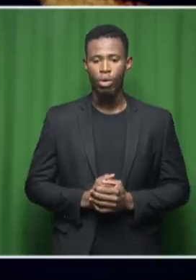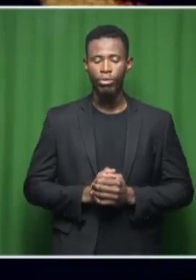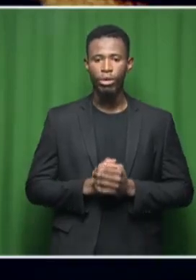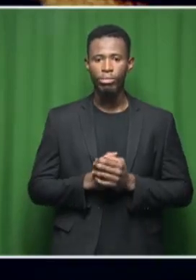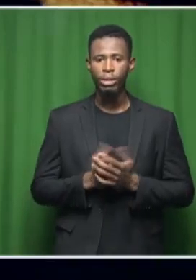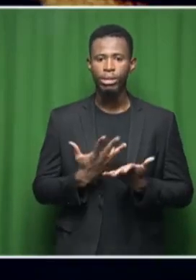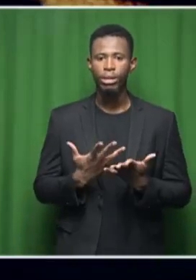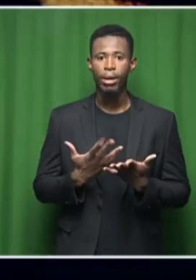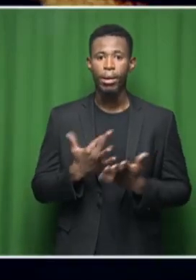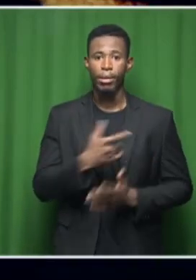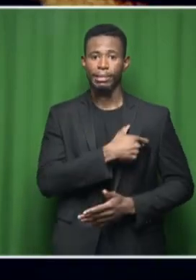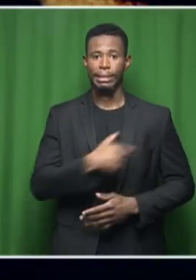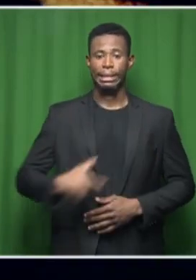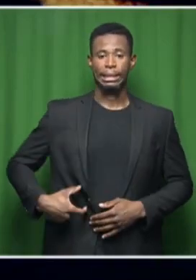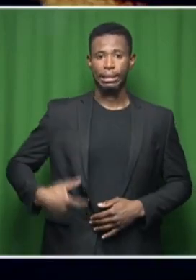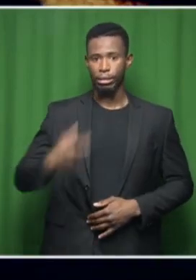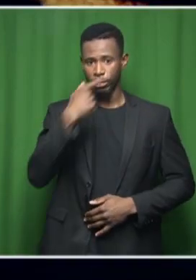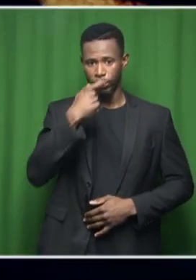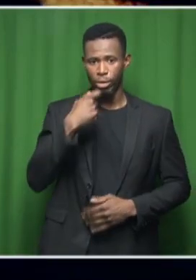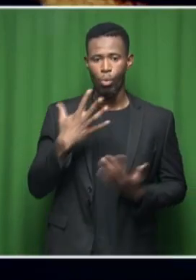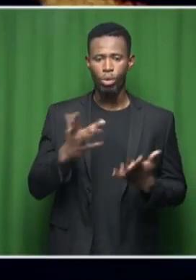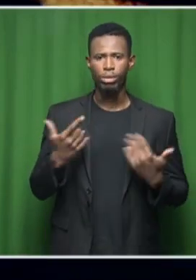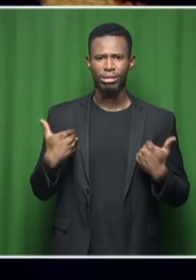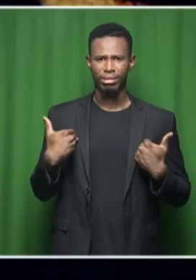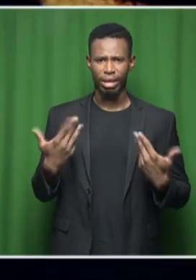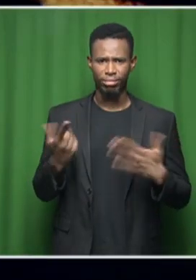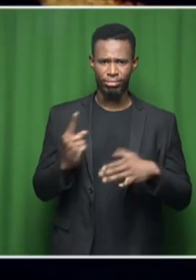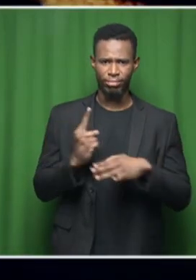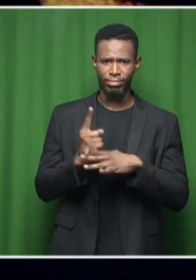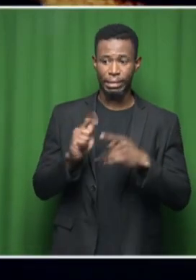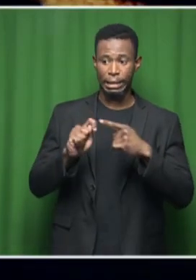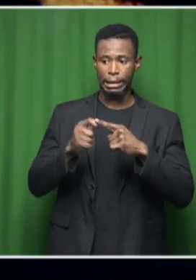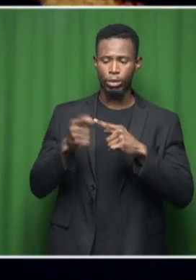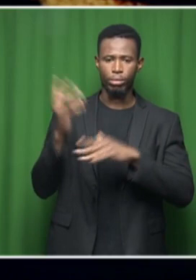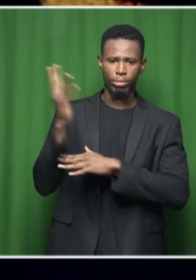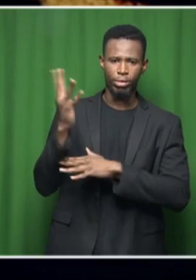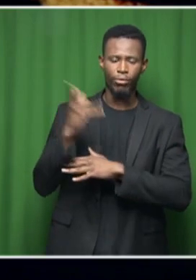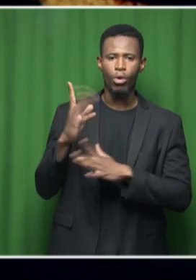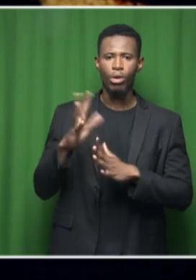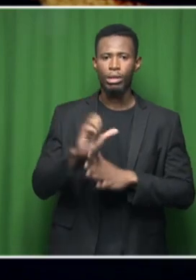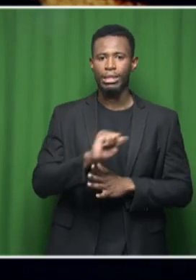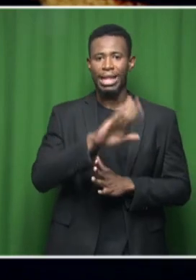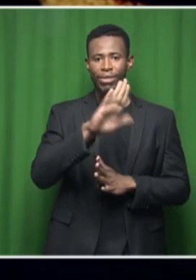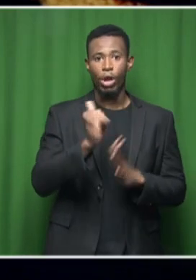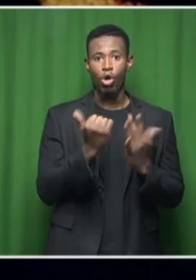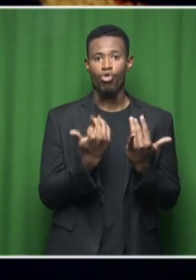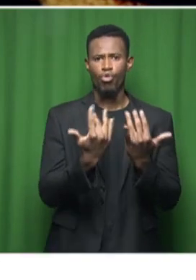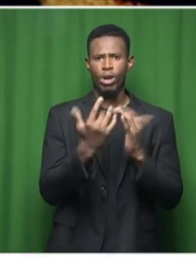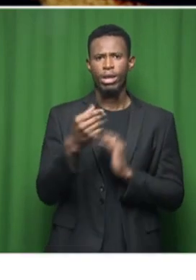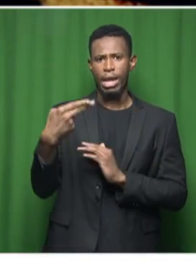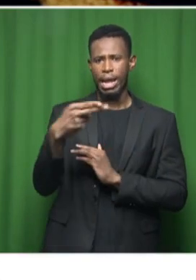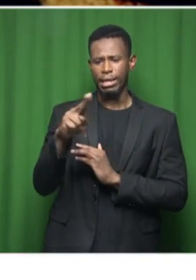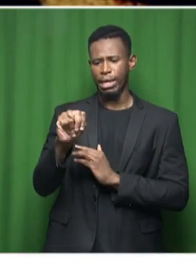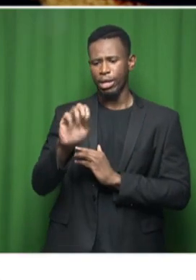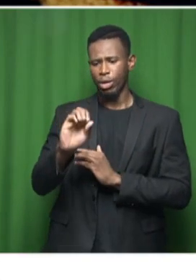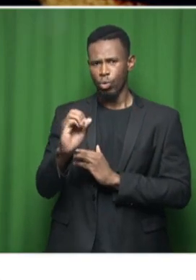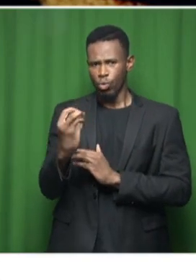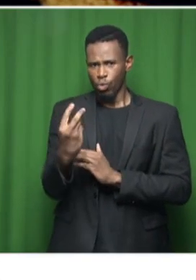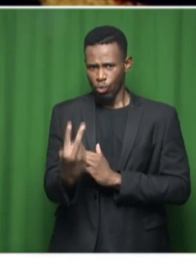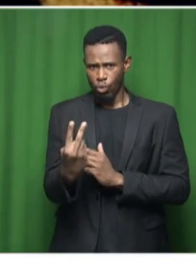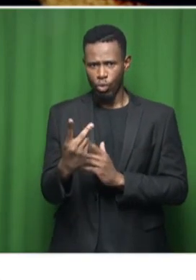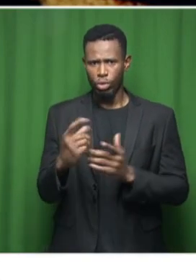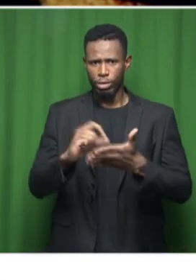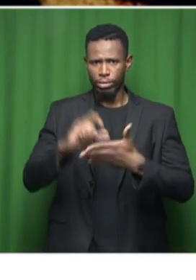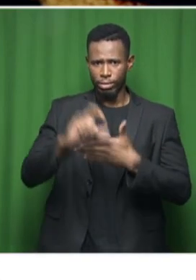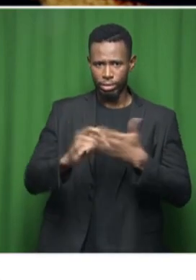President Cyril Ramaphosa will officially open and deliver the keynote address at the inaugural South Africa Green Hydrogen Summit in Cape Town today.